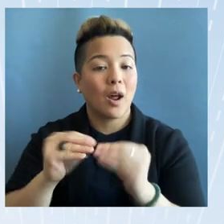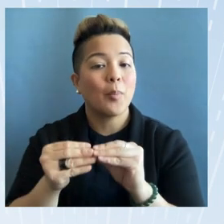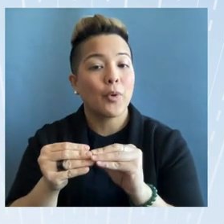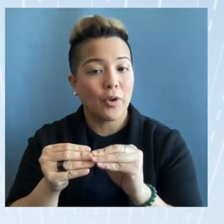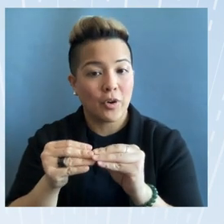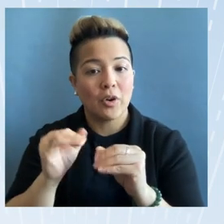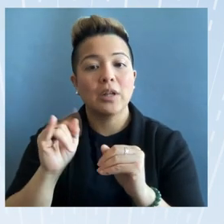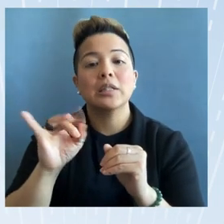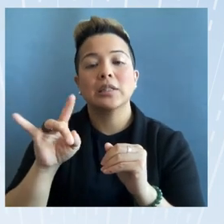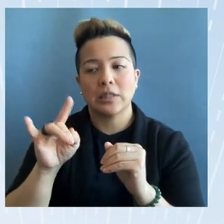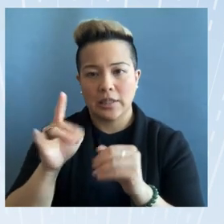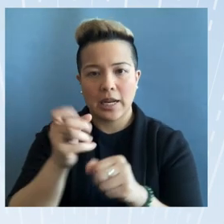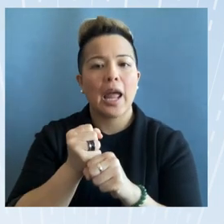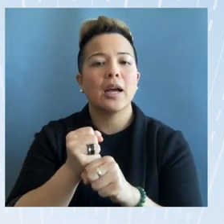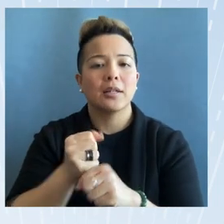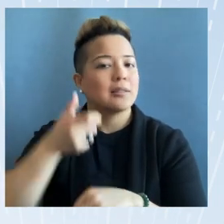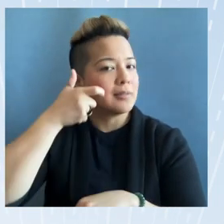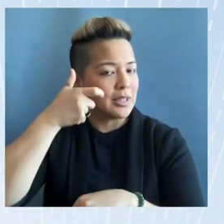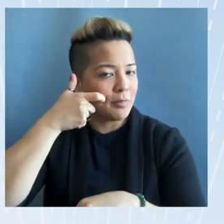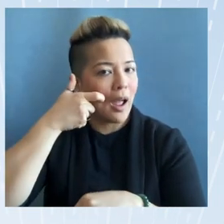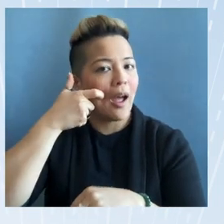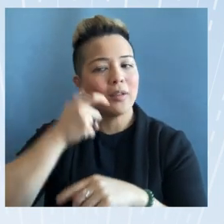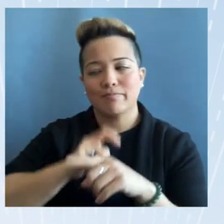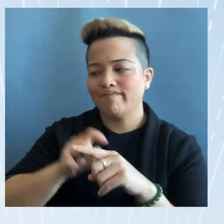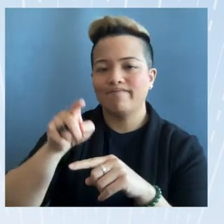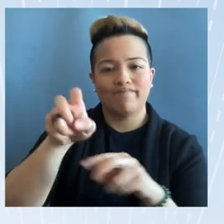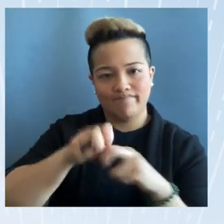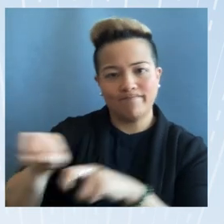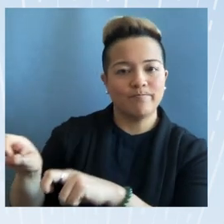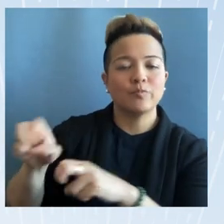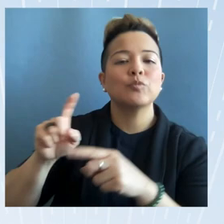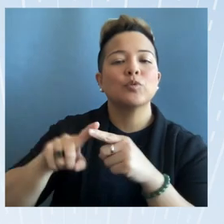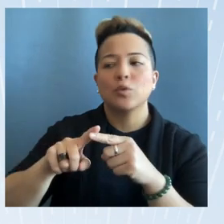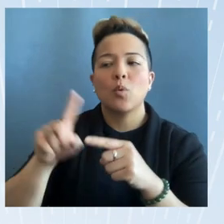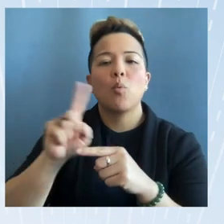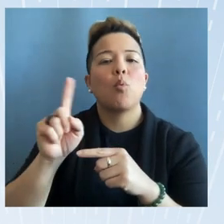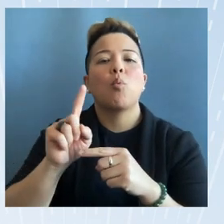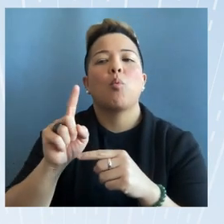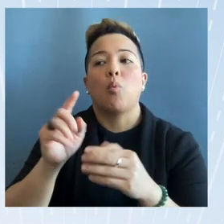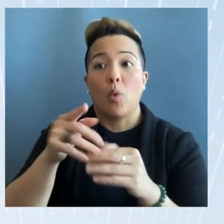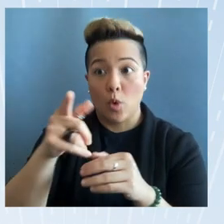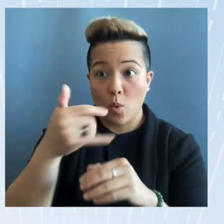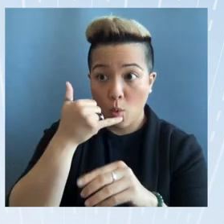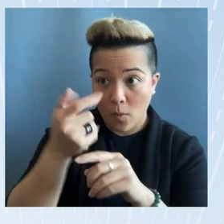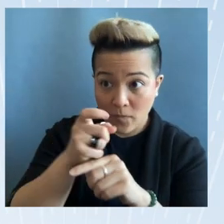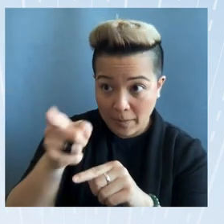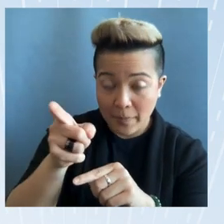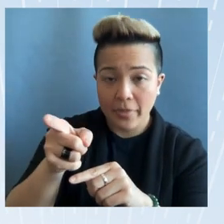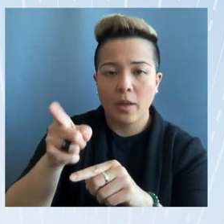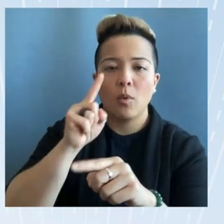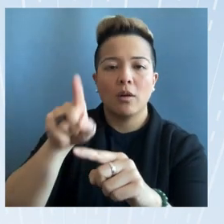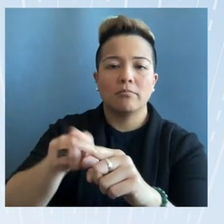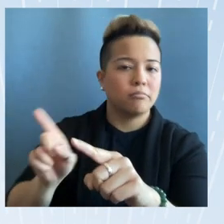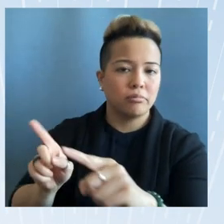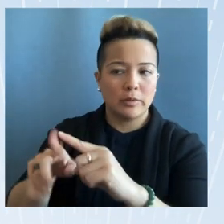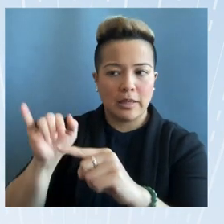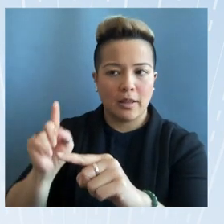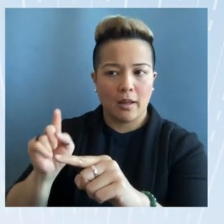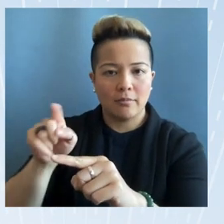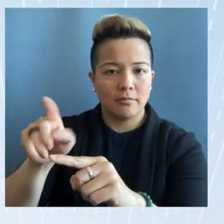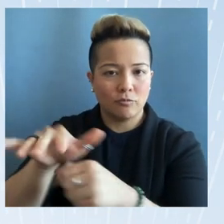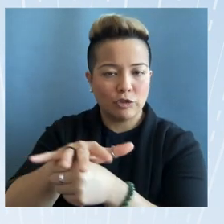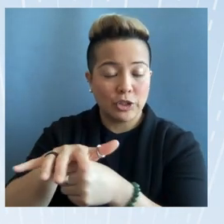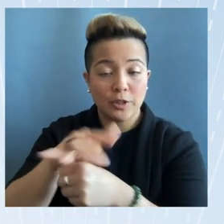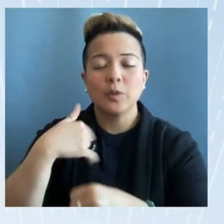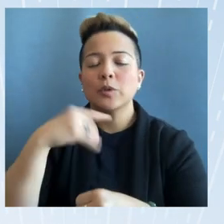did get dispatched to wherever you're calling from in the region. We do understand that in